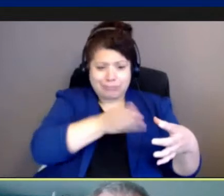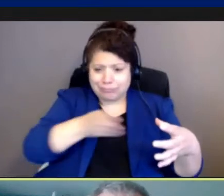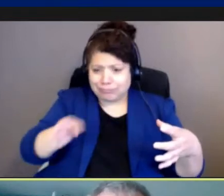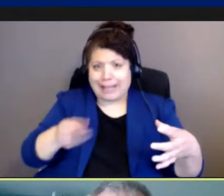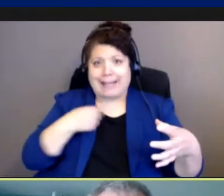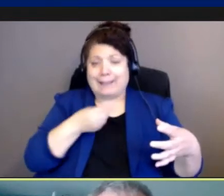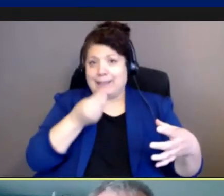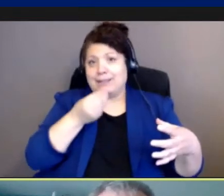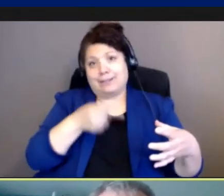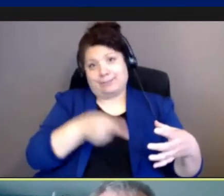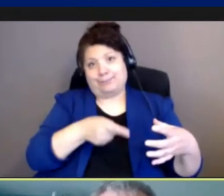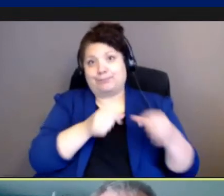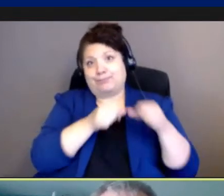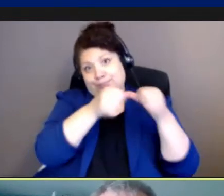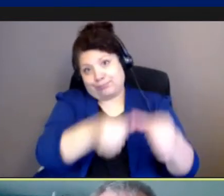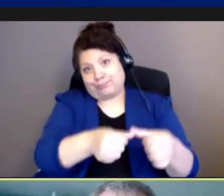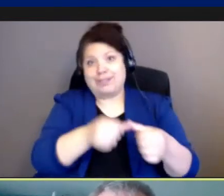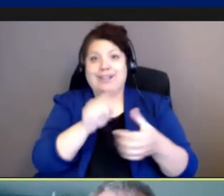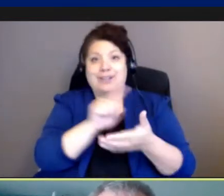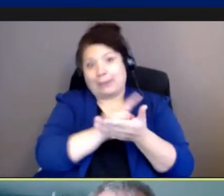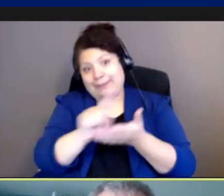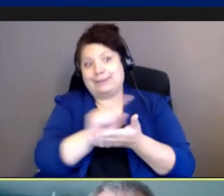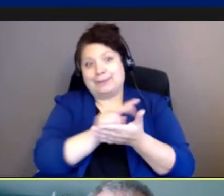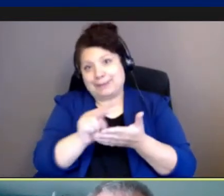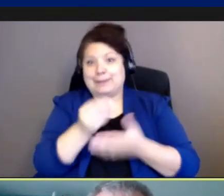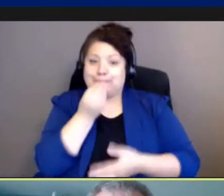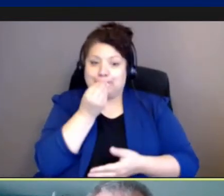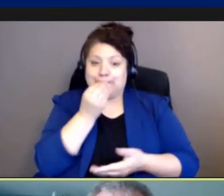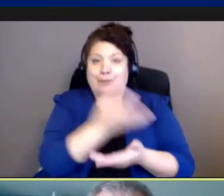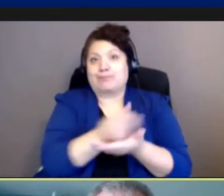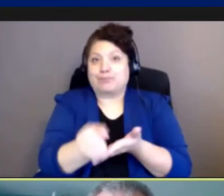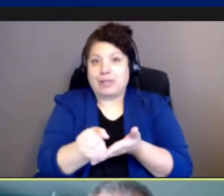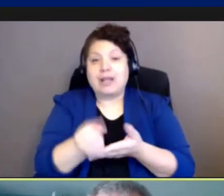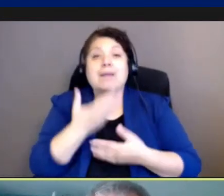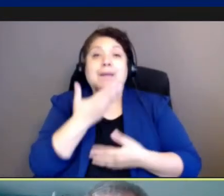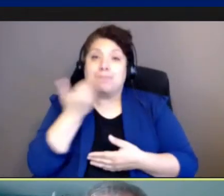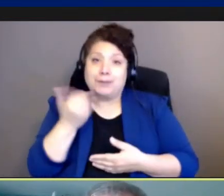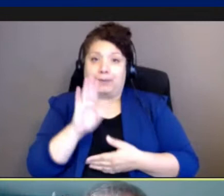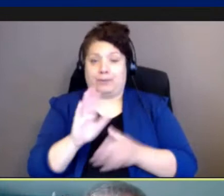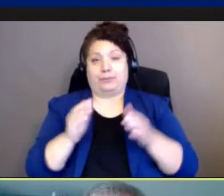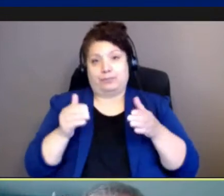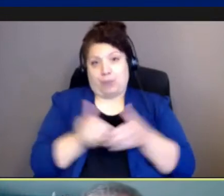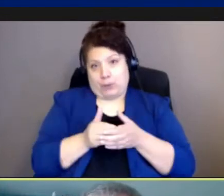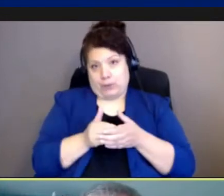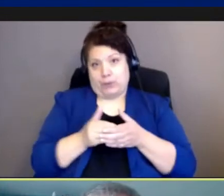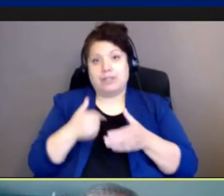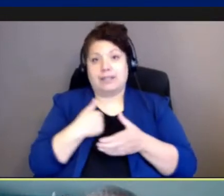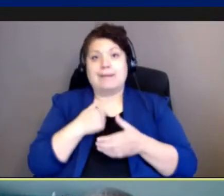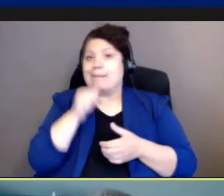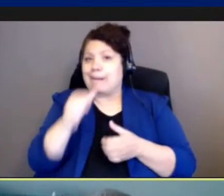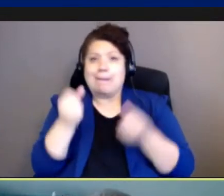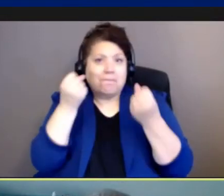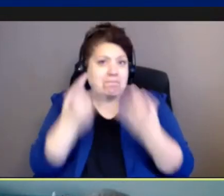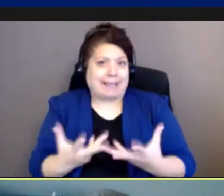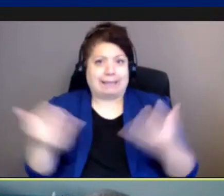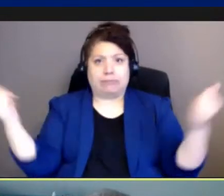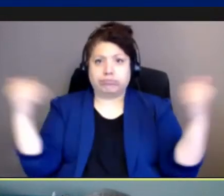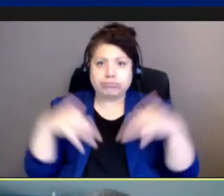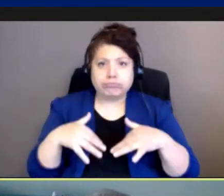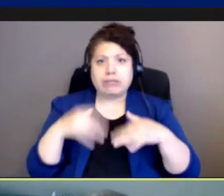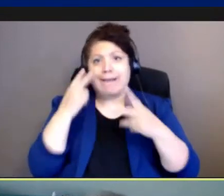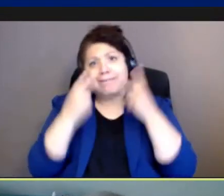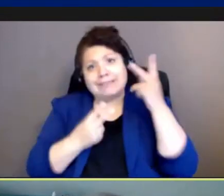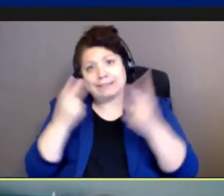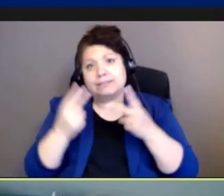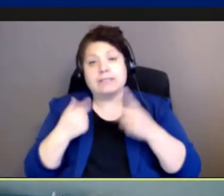because that's just the way turkey goes. But smaller is better this year for sure. But I'll let Dr. Malotny speak to the